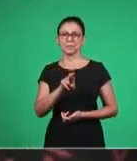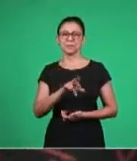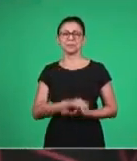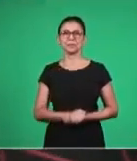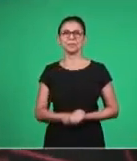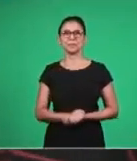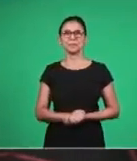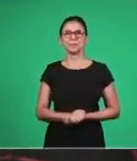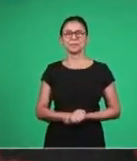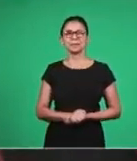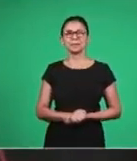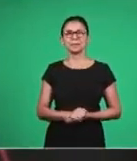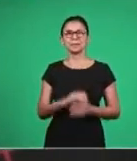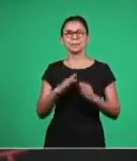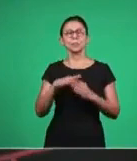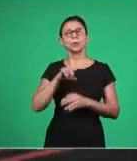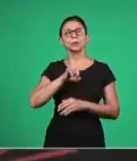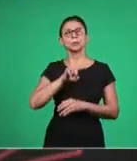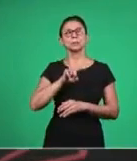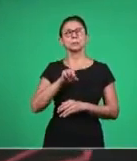that is here with us today,